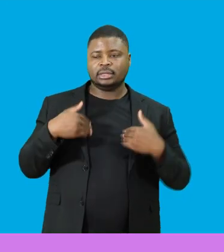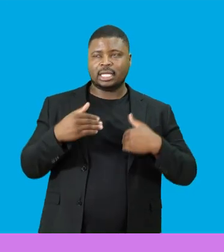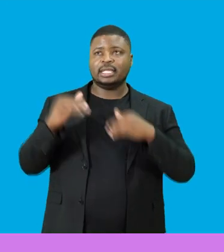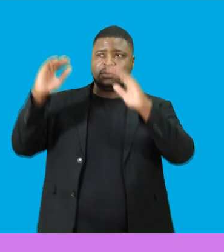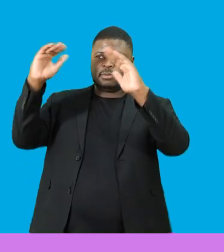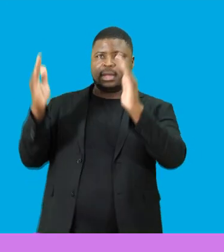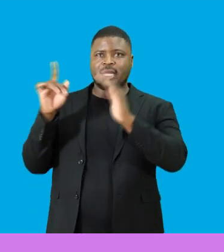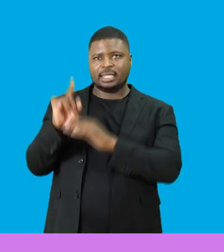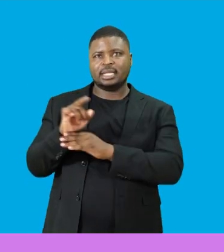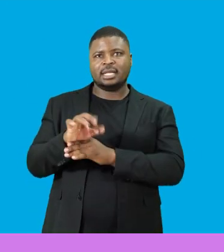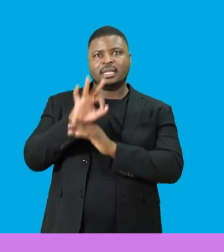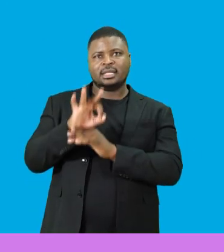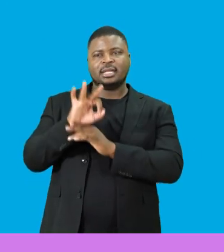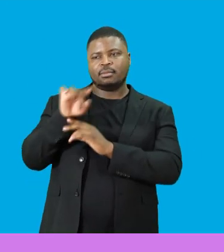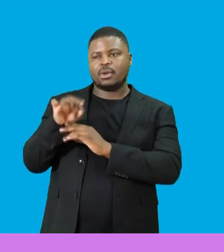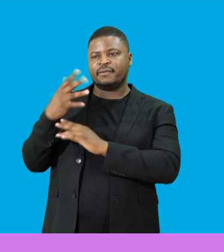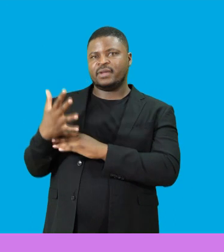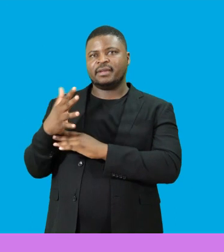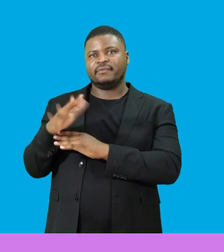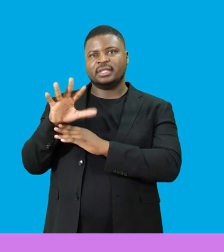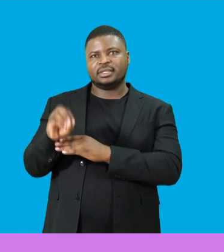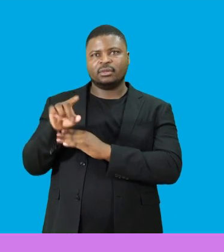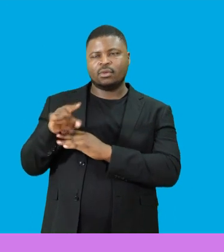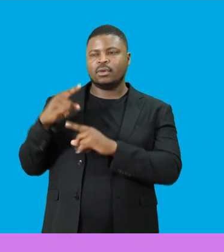our brackets. We say 350